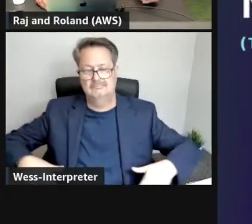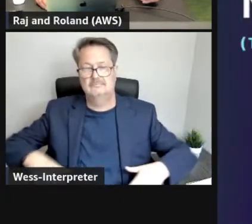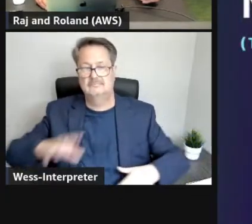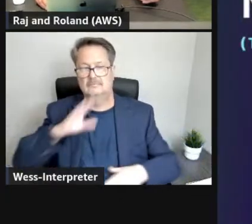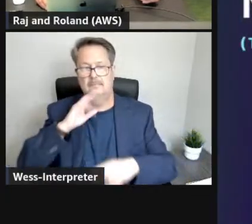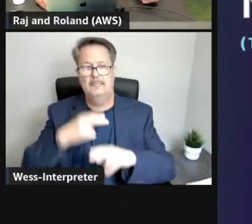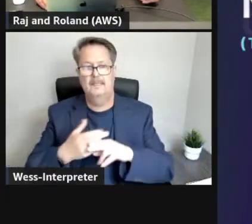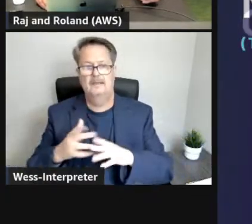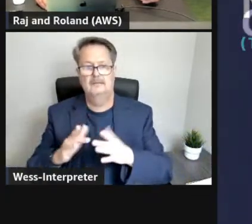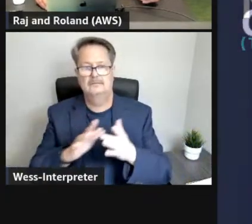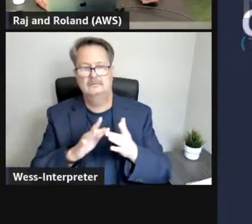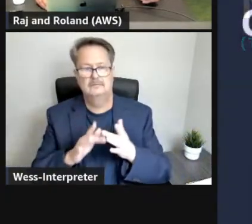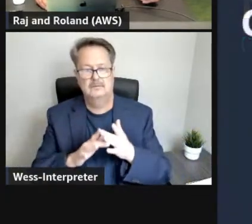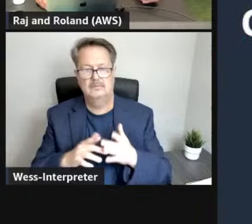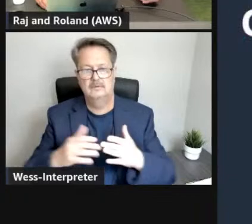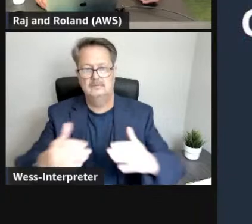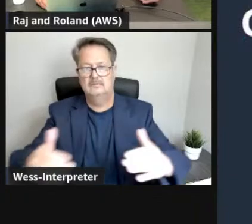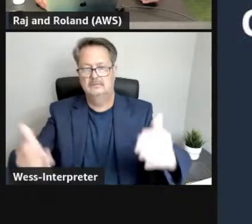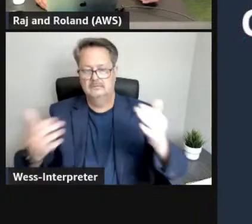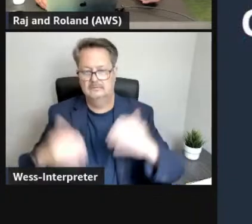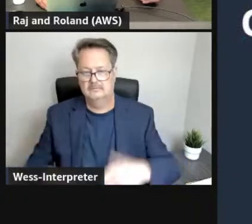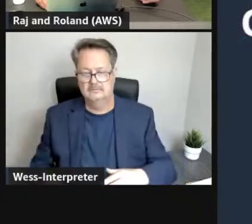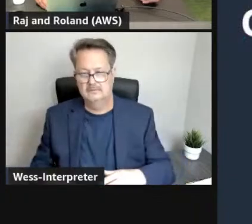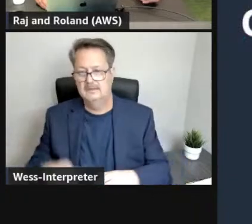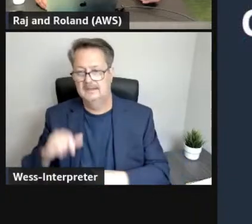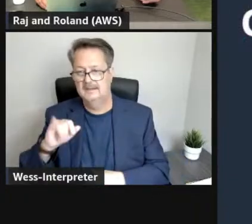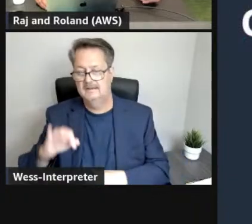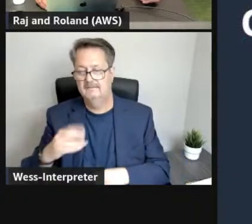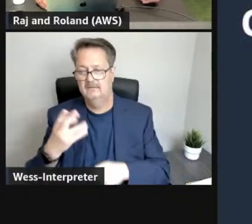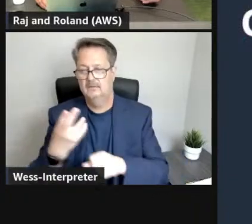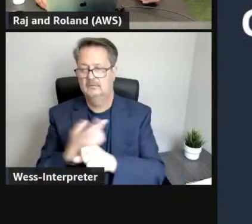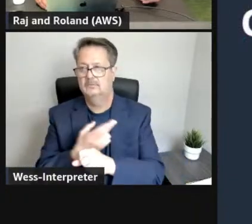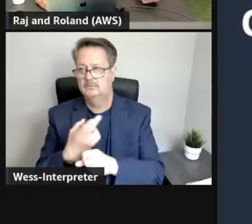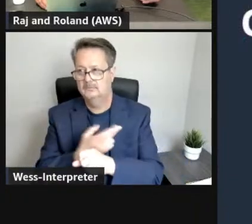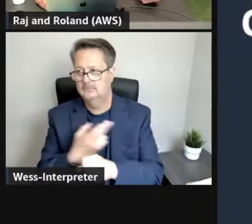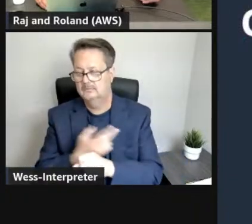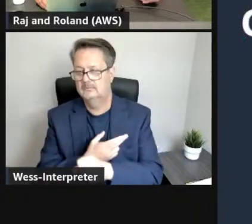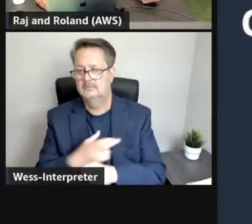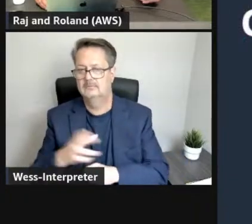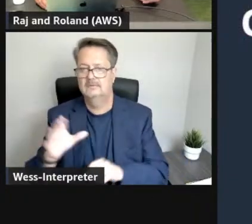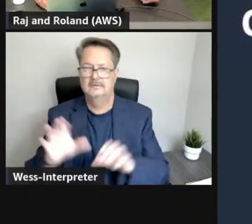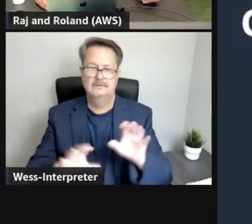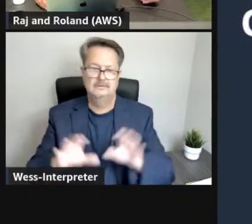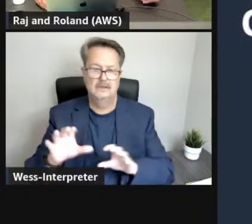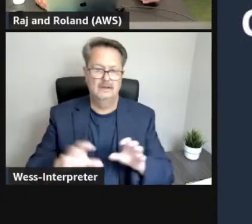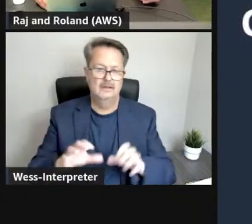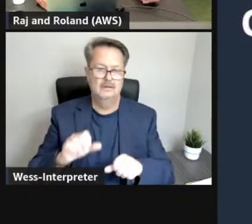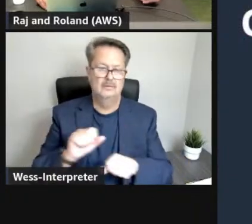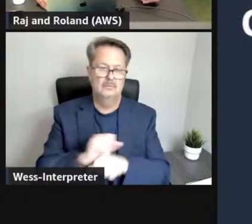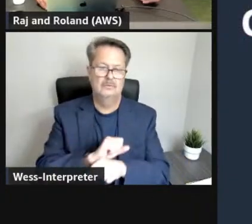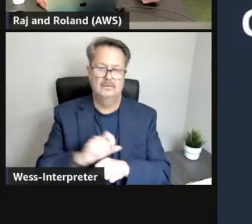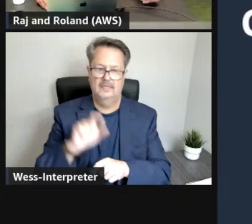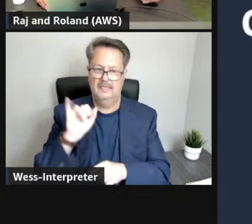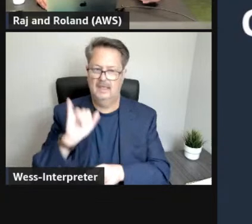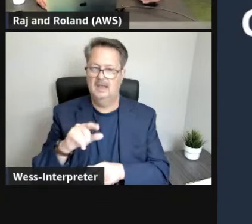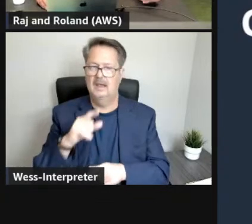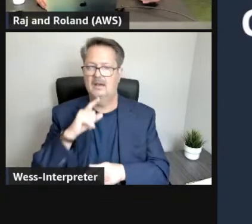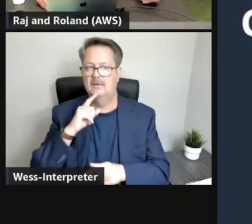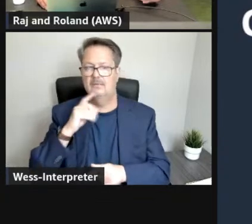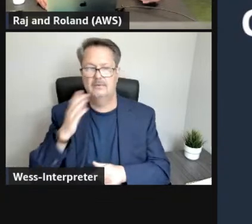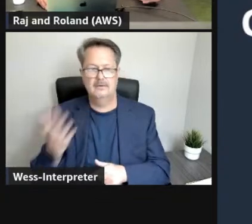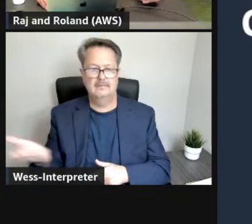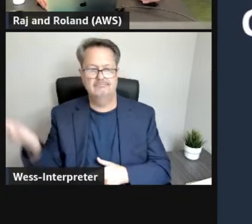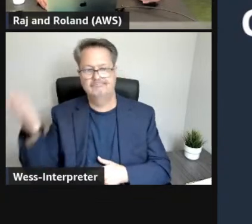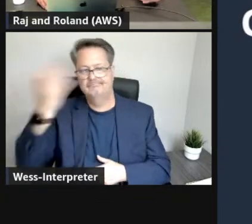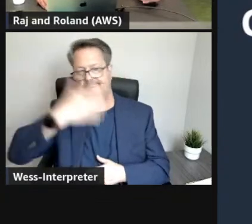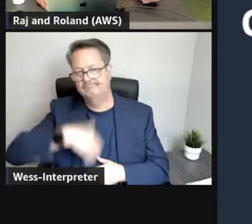hinted on this. In case you are using analytics workload or chatty workload, this one can sneak up on you. This is a traditional